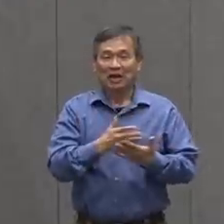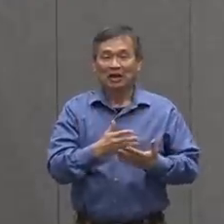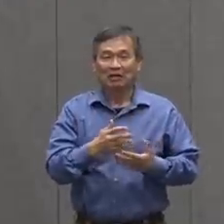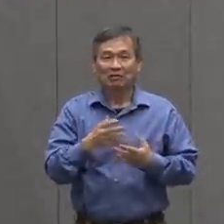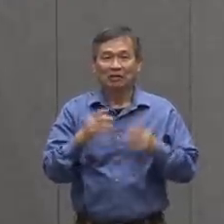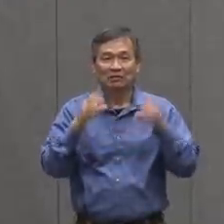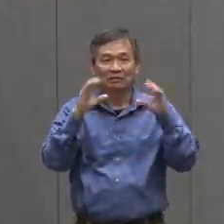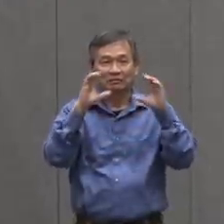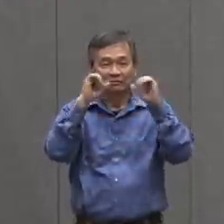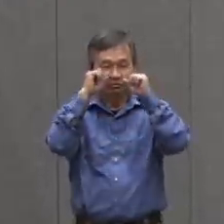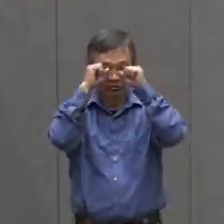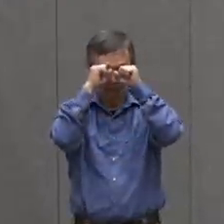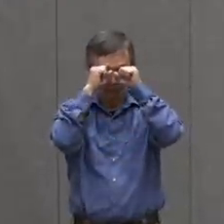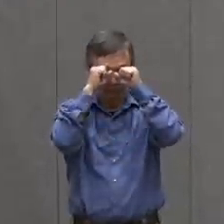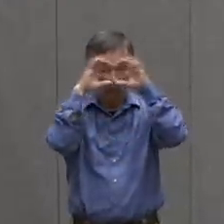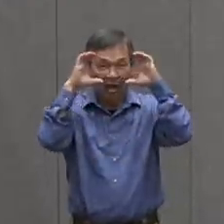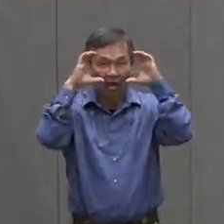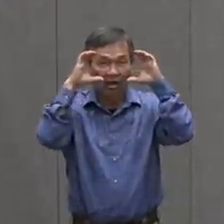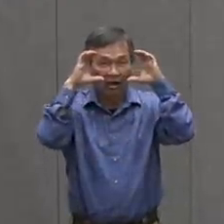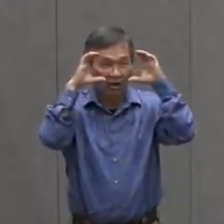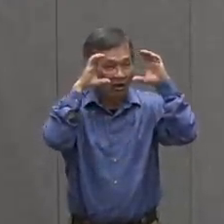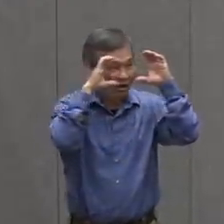eyes to see at night.